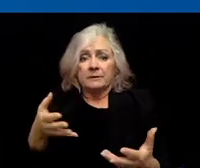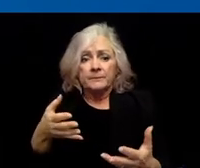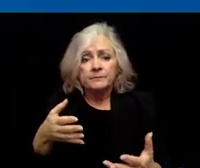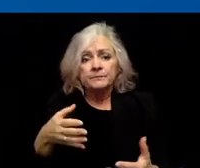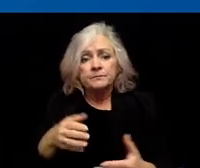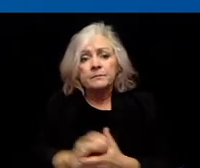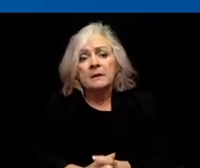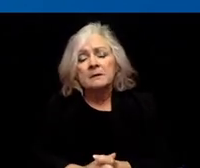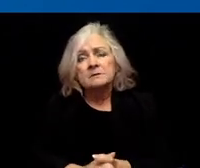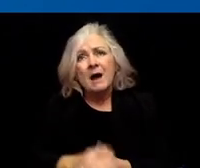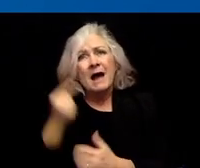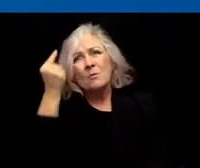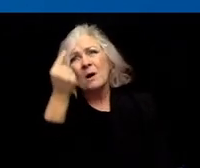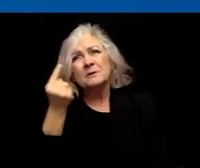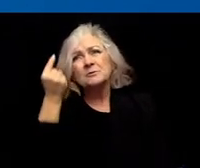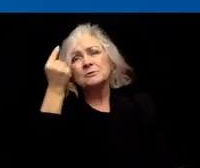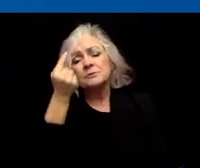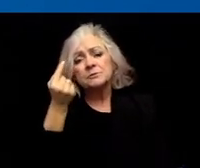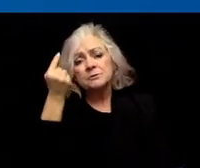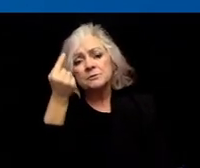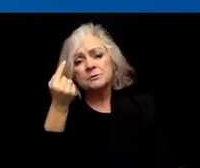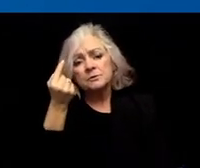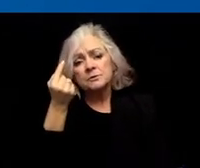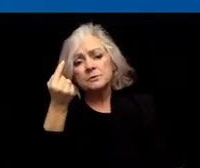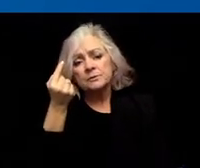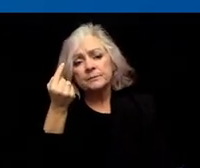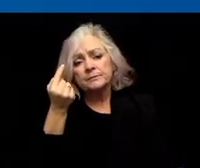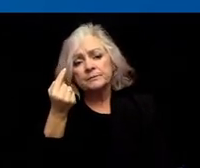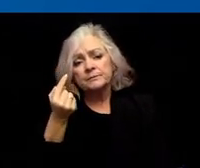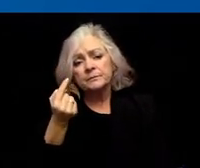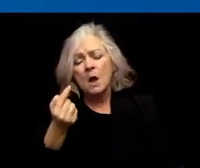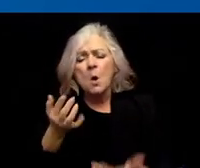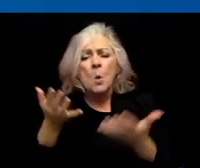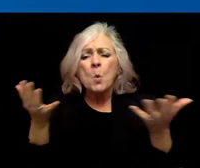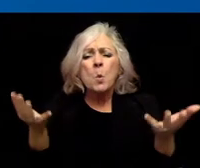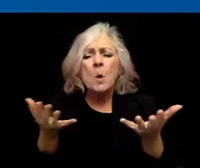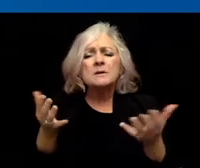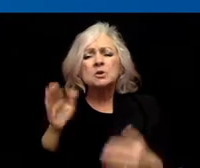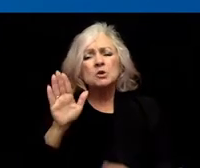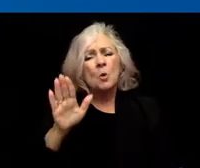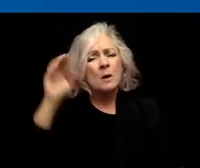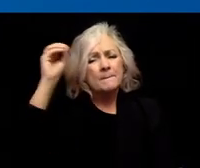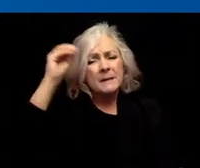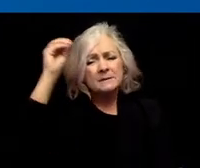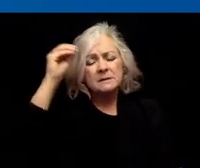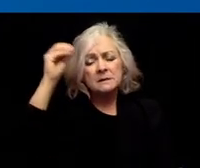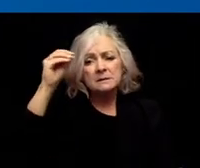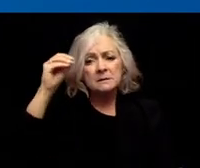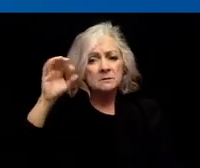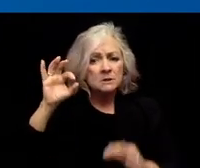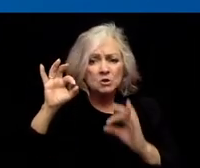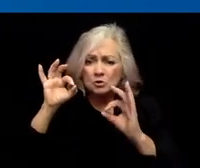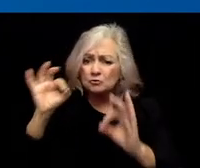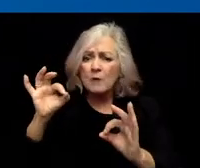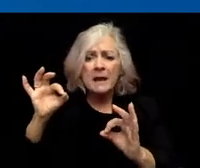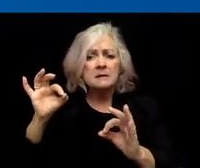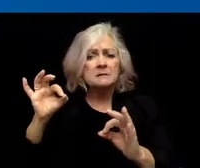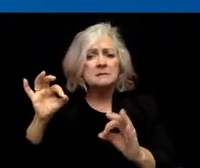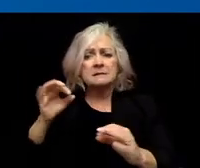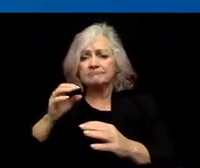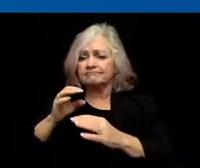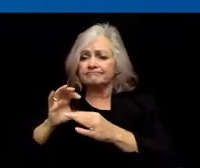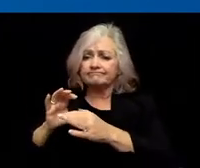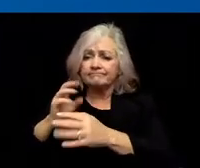what great care coordination would look like, what you need from a healthcare